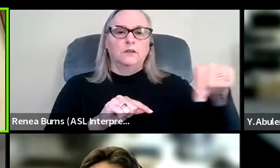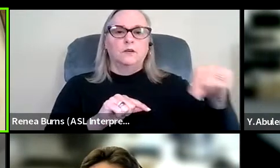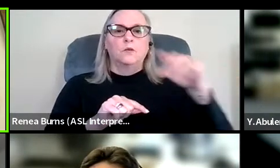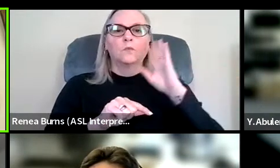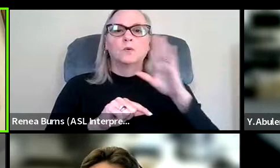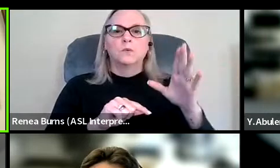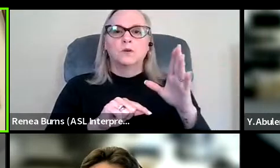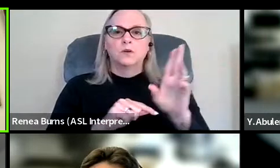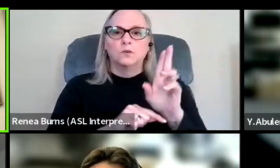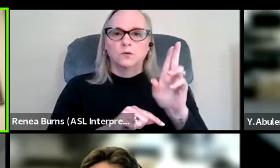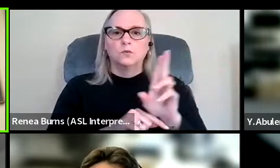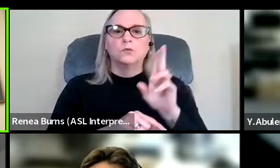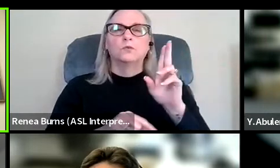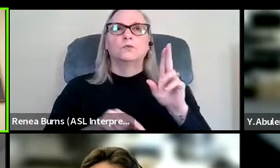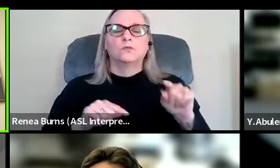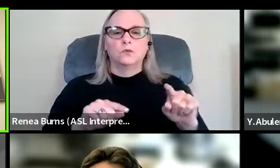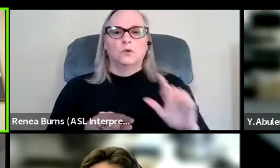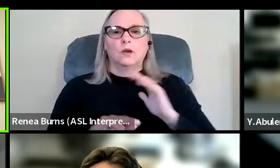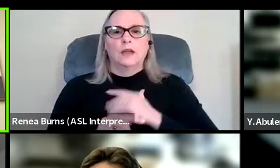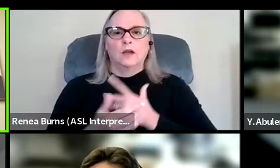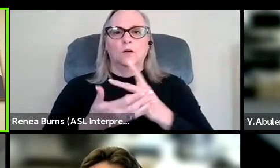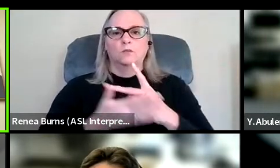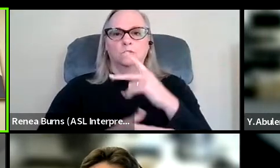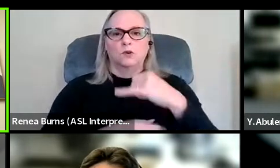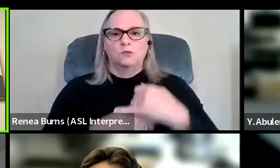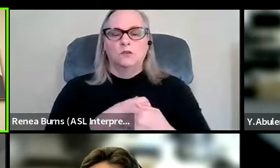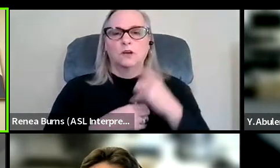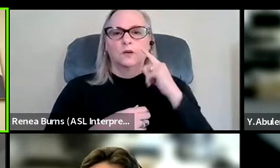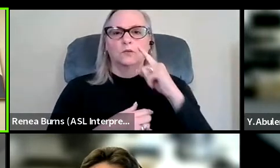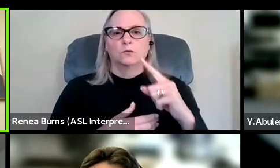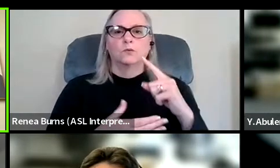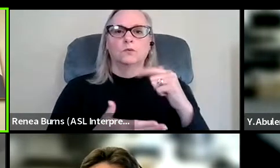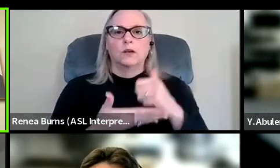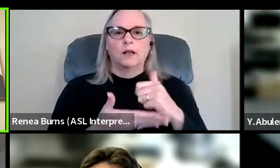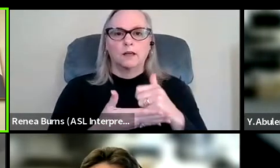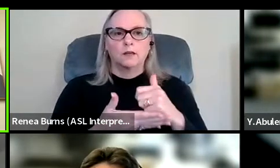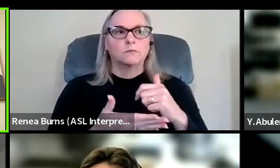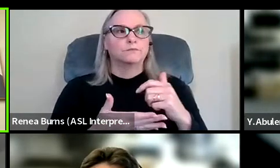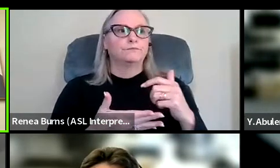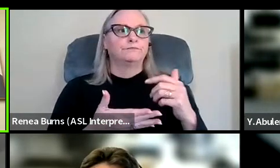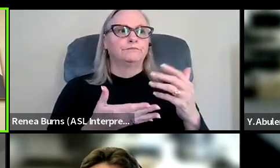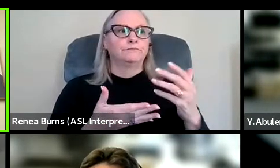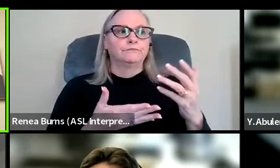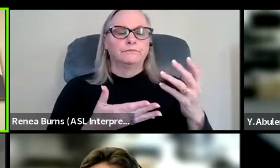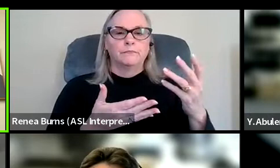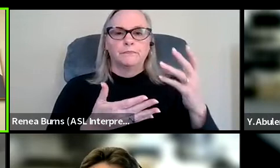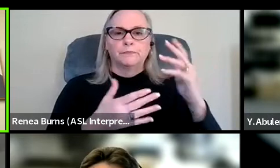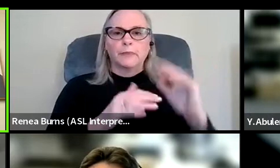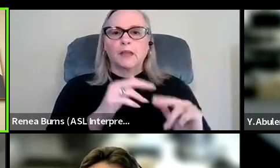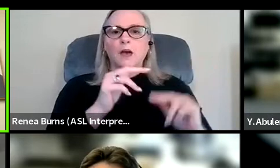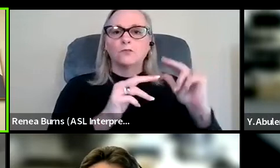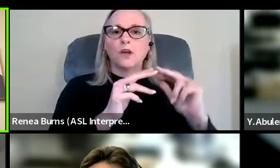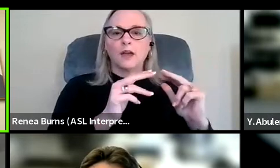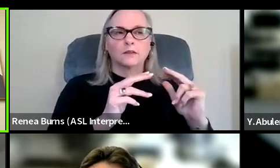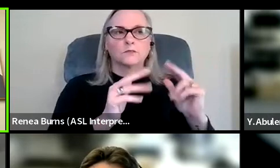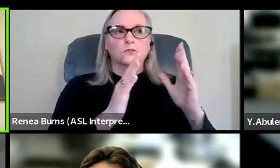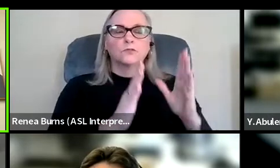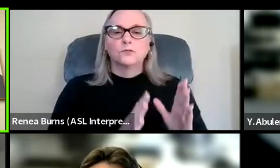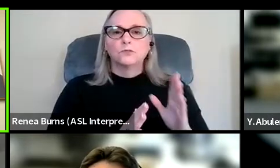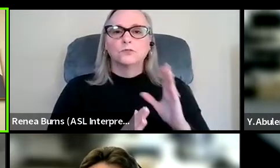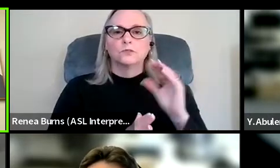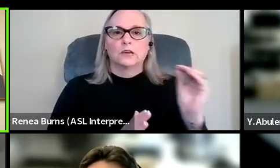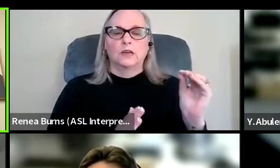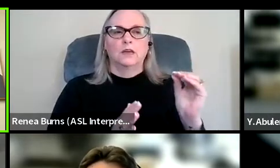utilized during the project to try to help with some of the contractors and their parking, and then that's where the trash receptacle will